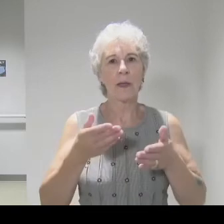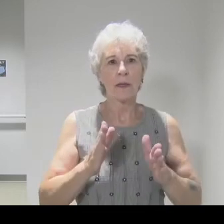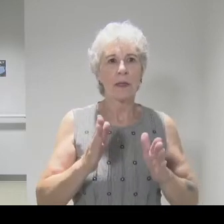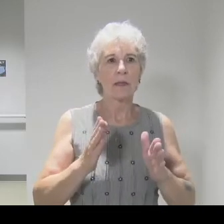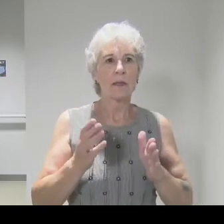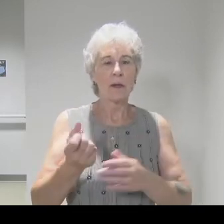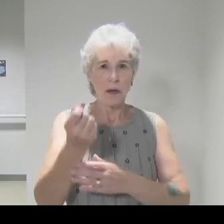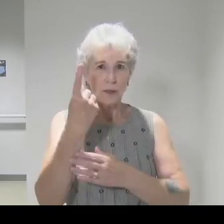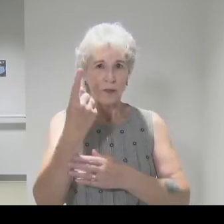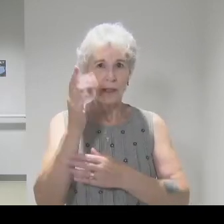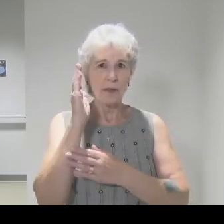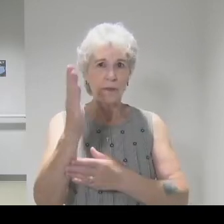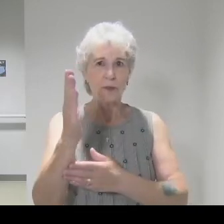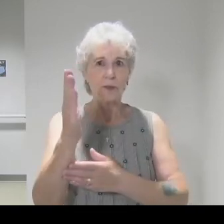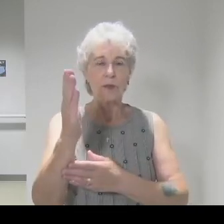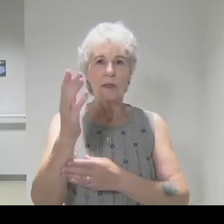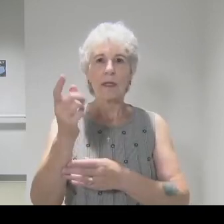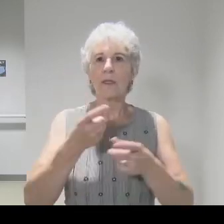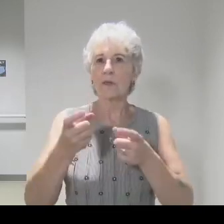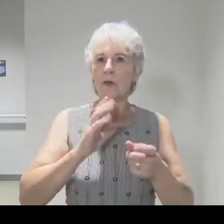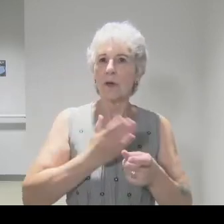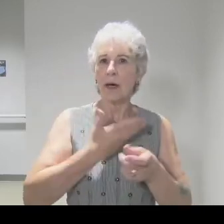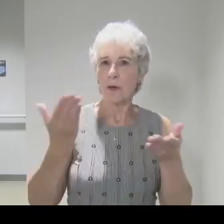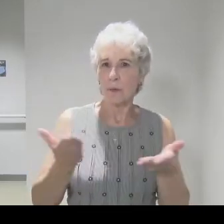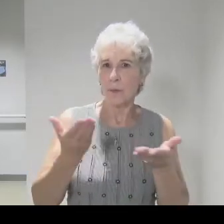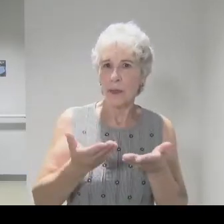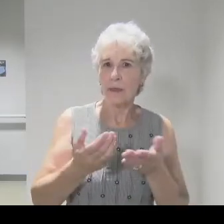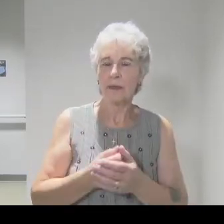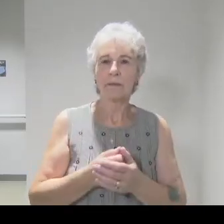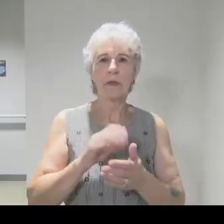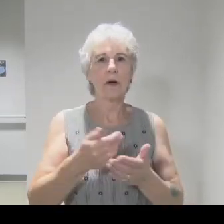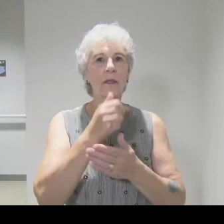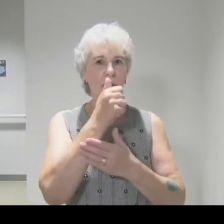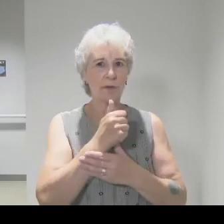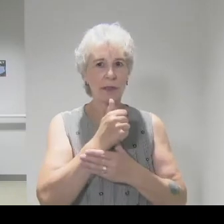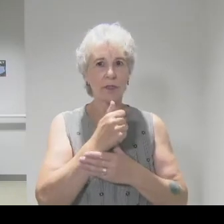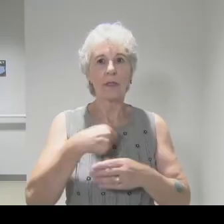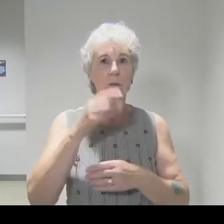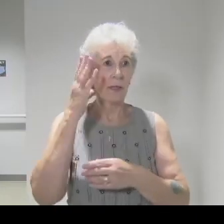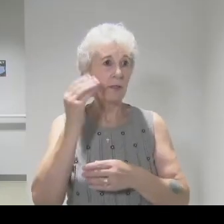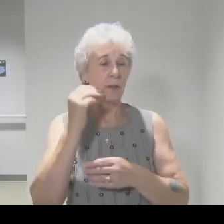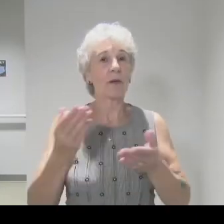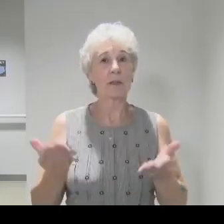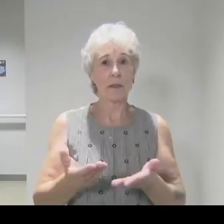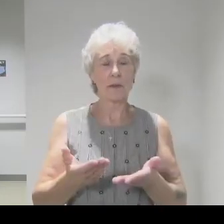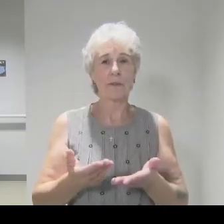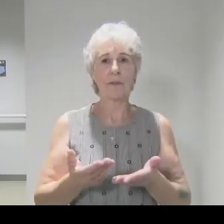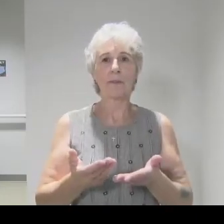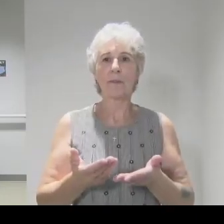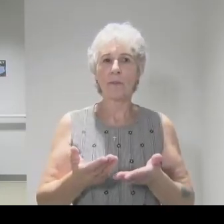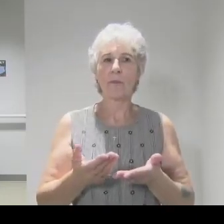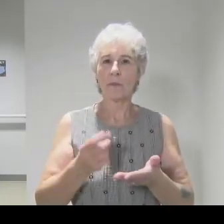future govern our present. All the afflictions that we experience here are